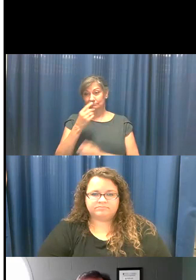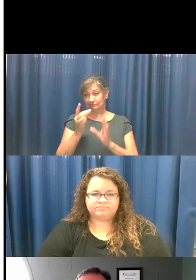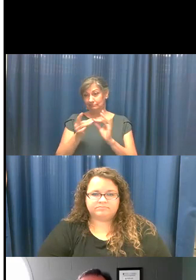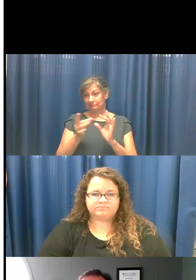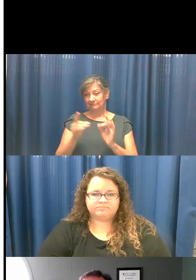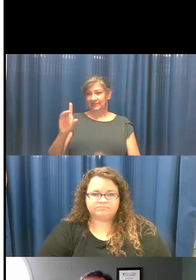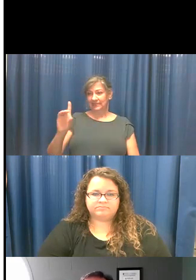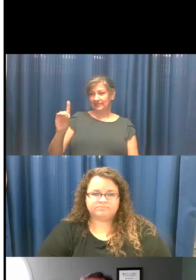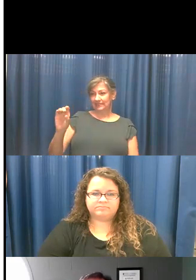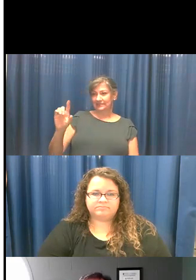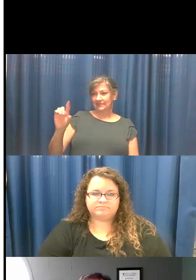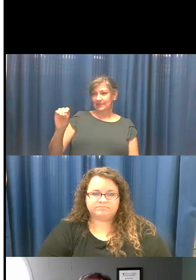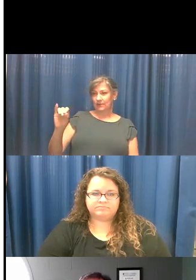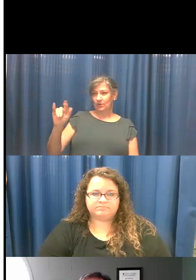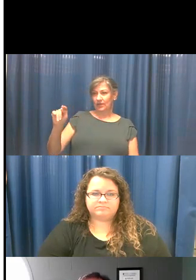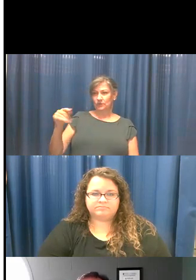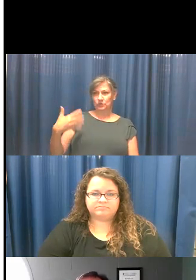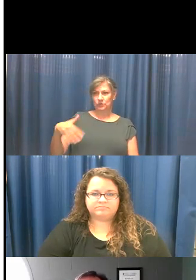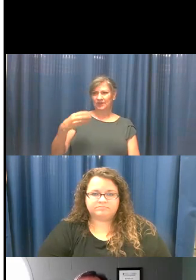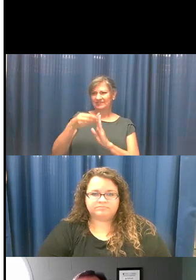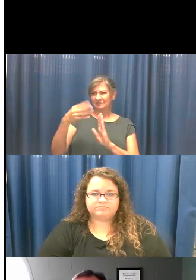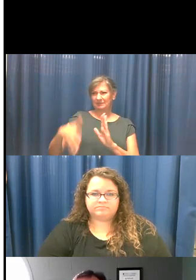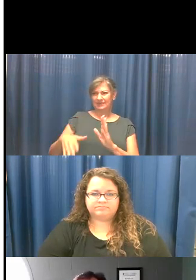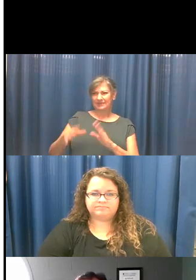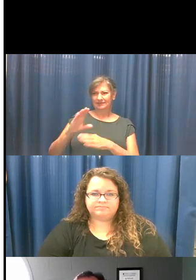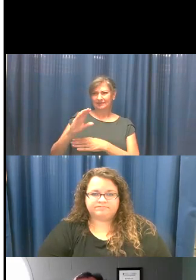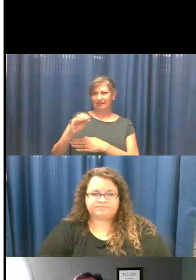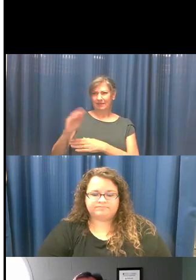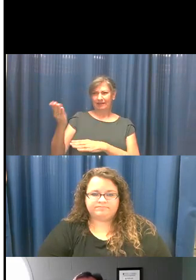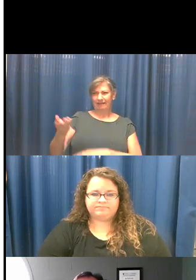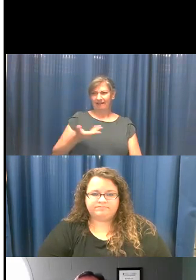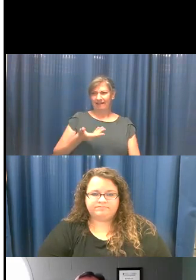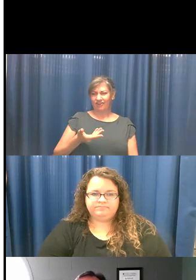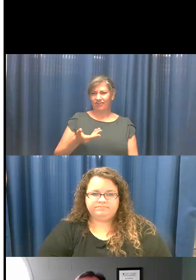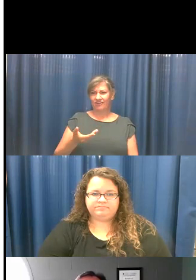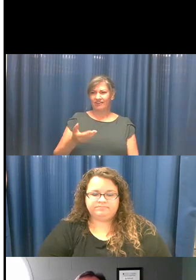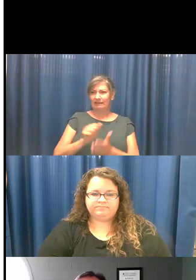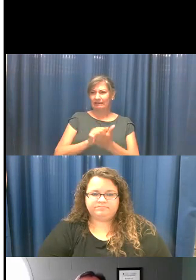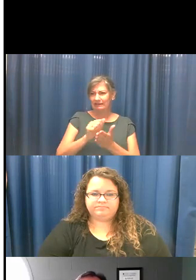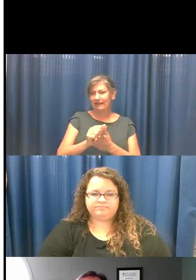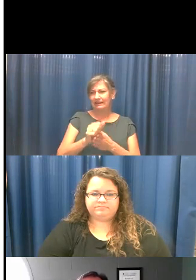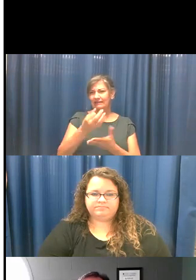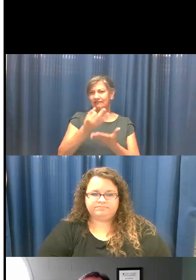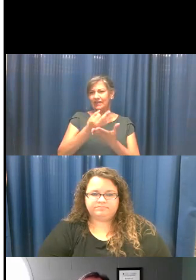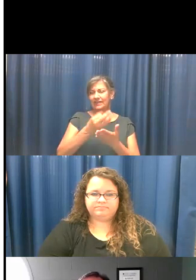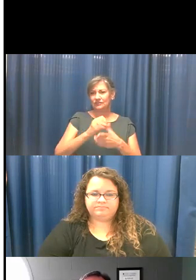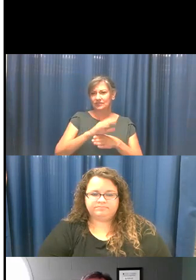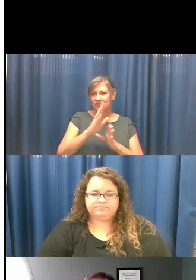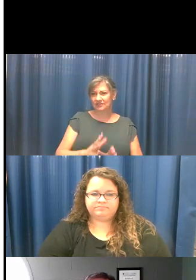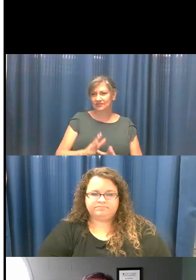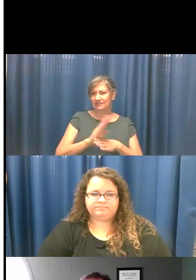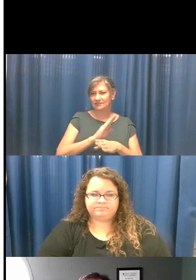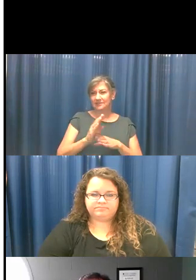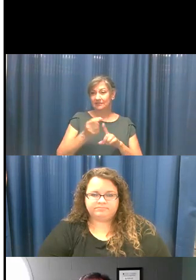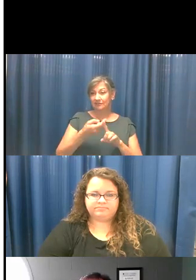a very expensive company to hire. They're, again, an accounting and financial consultancy firm based